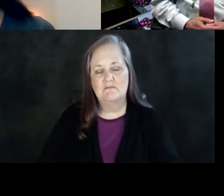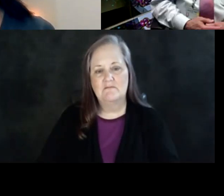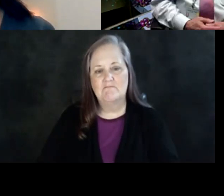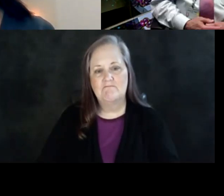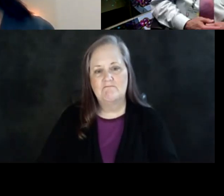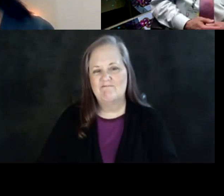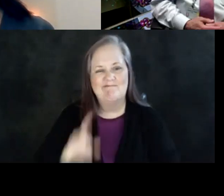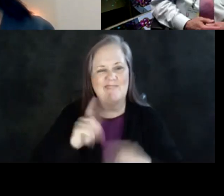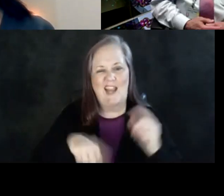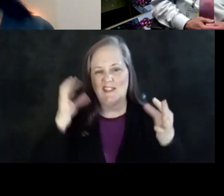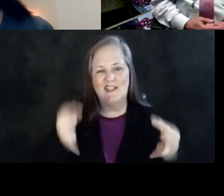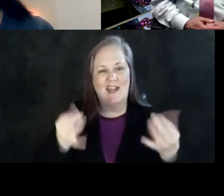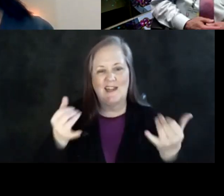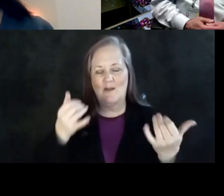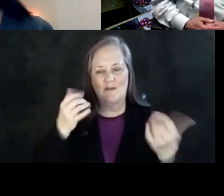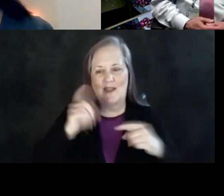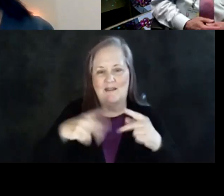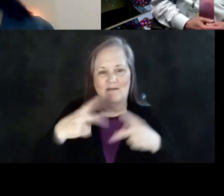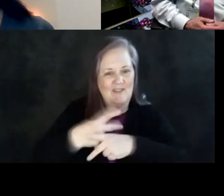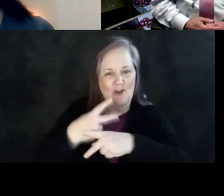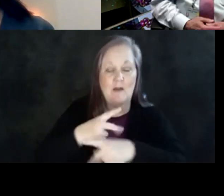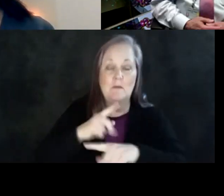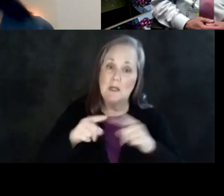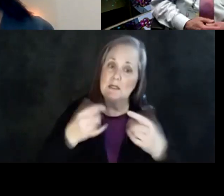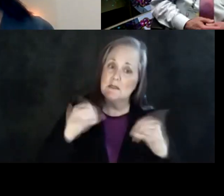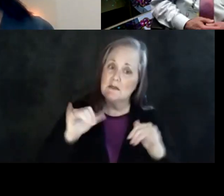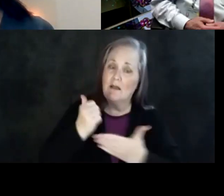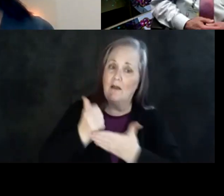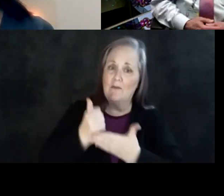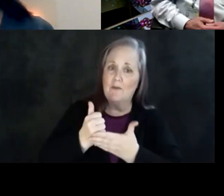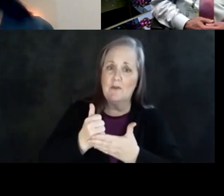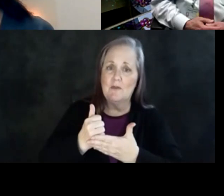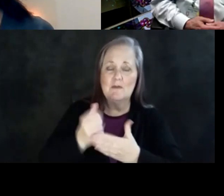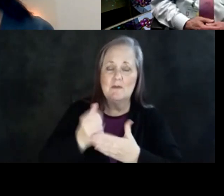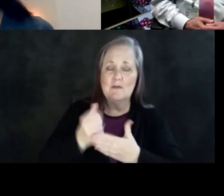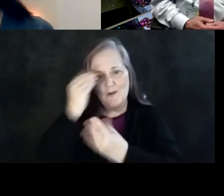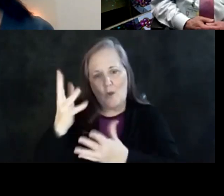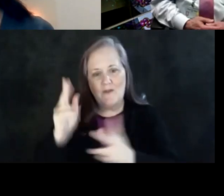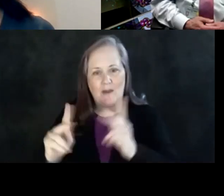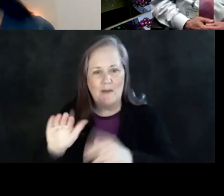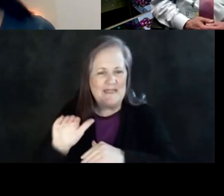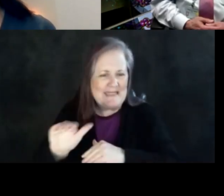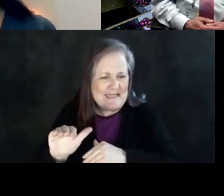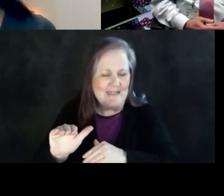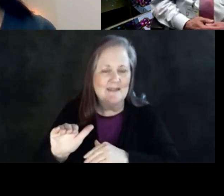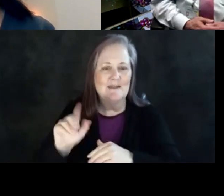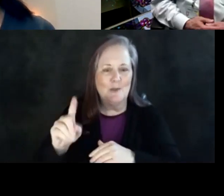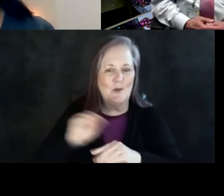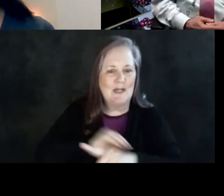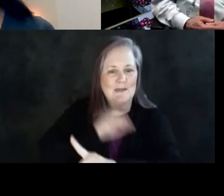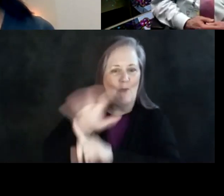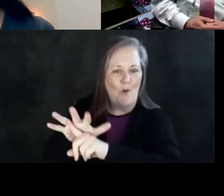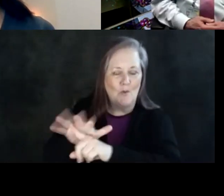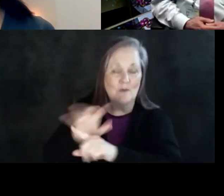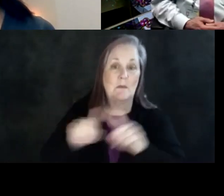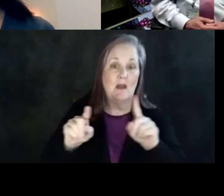it is still useful in terms of being able to notify people if they have been exposed. But in terms